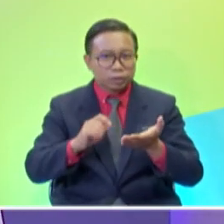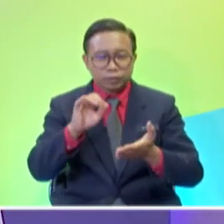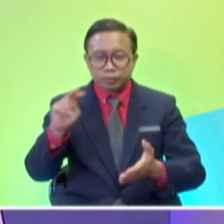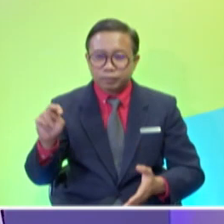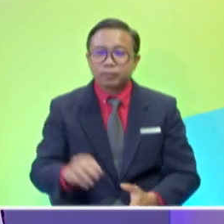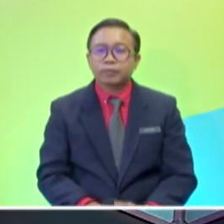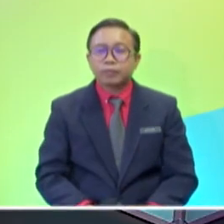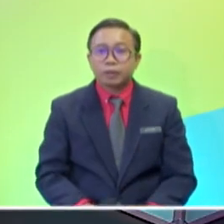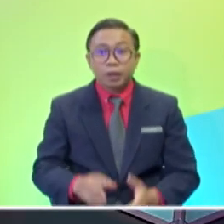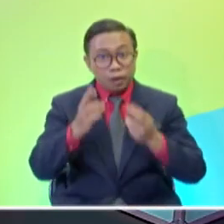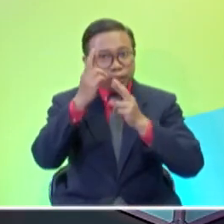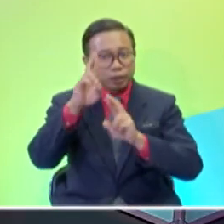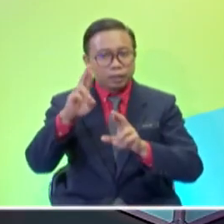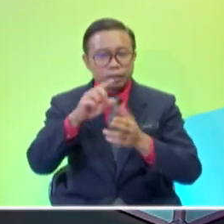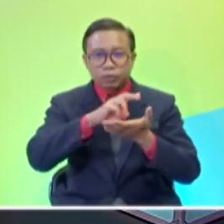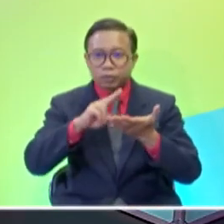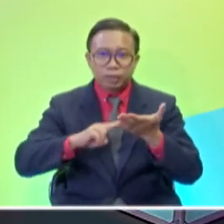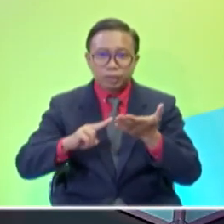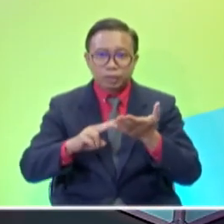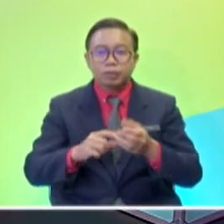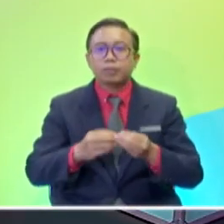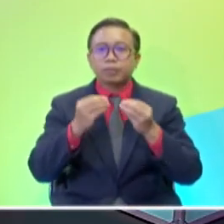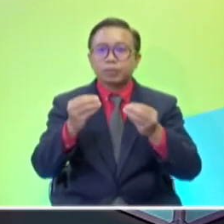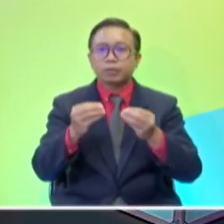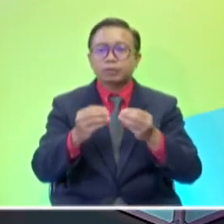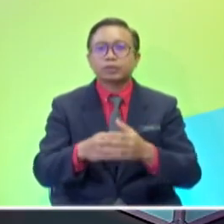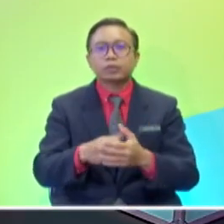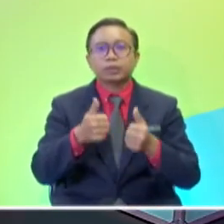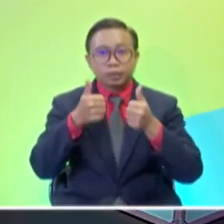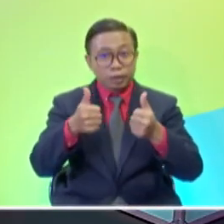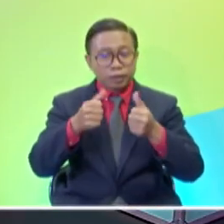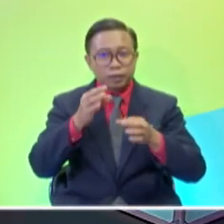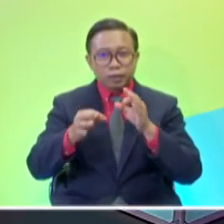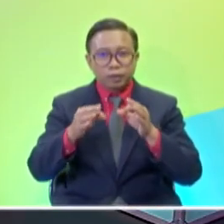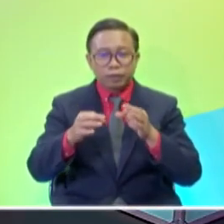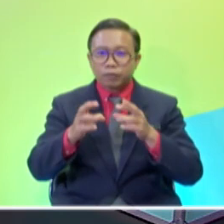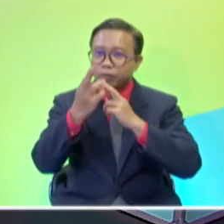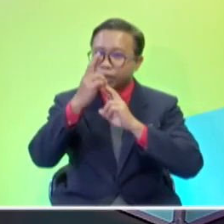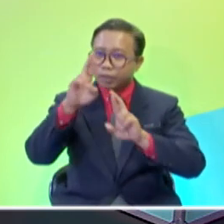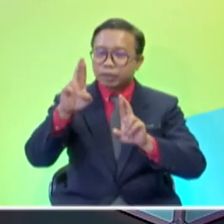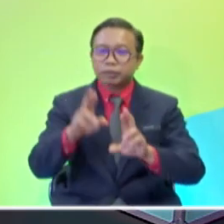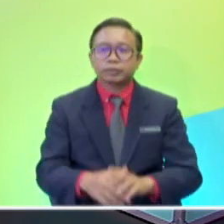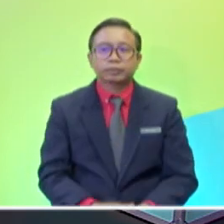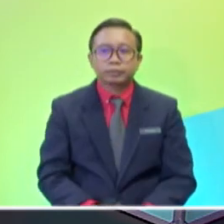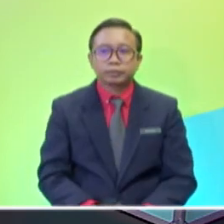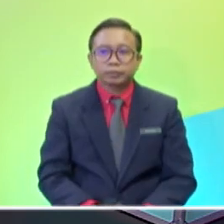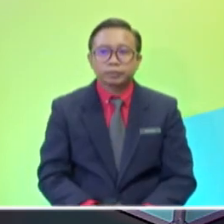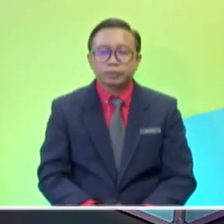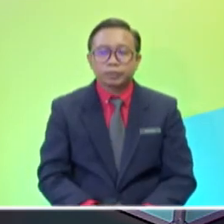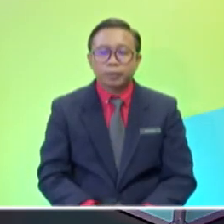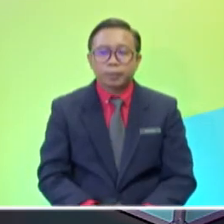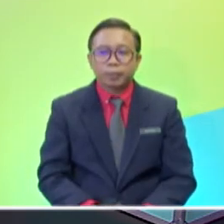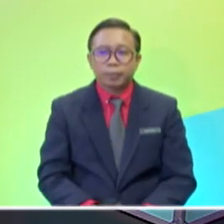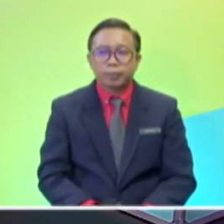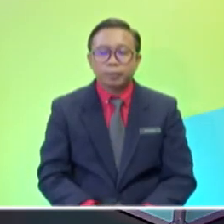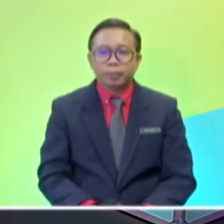ready to read the blog? Pupils, are you ready? Please give a thumbs up if you are. Let's see your readiness. Okay, great. All